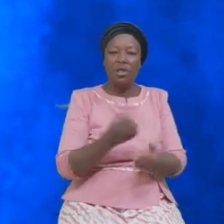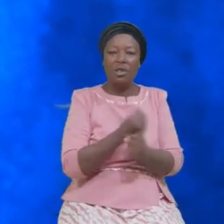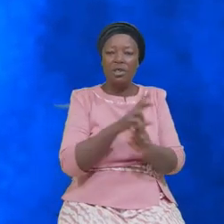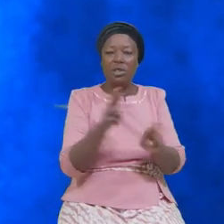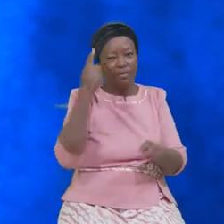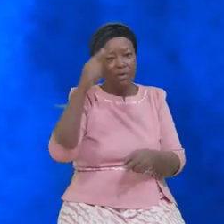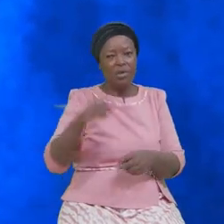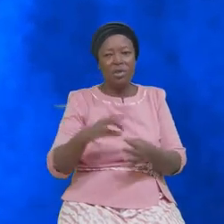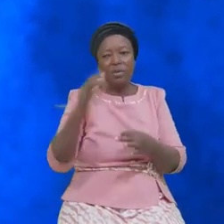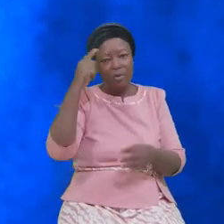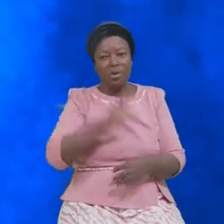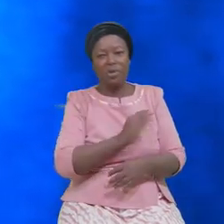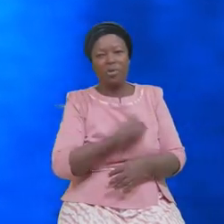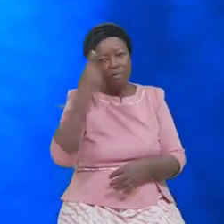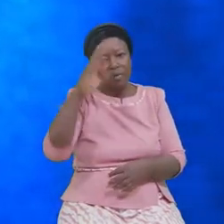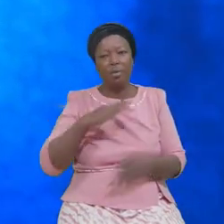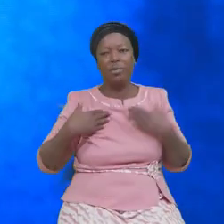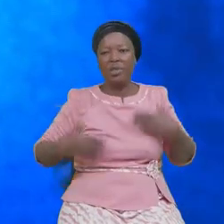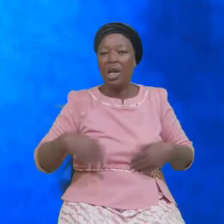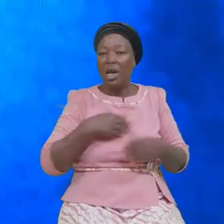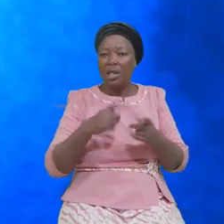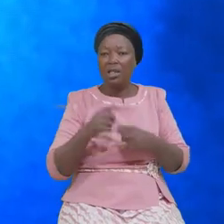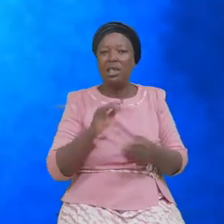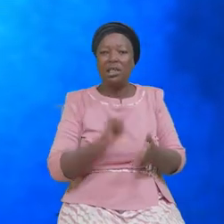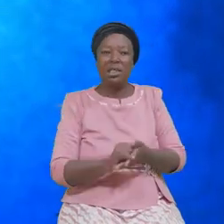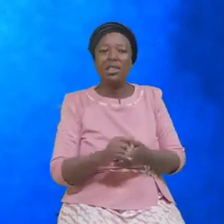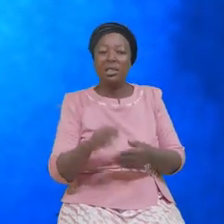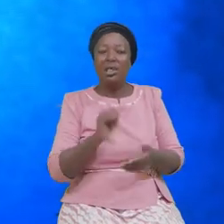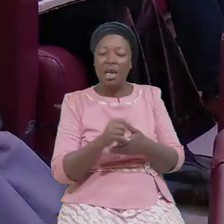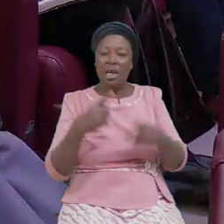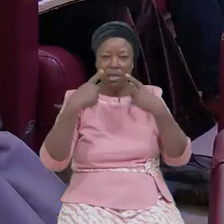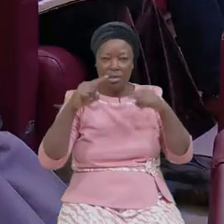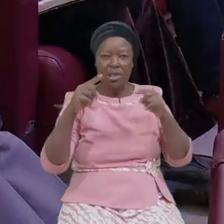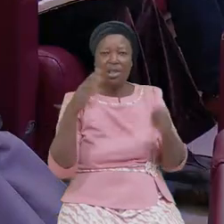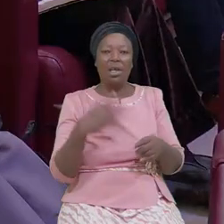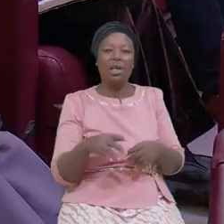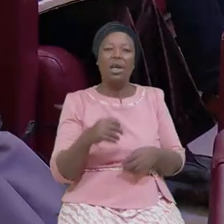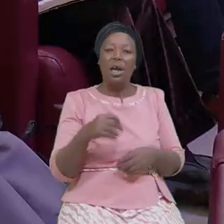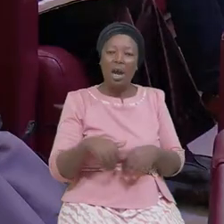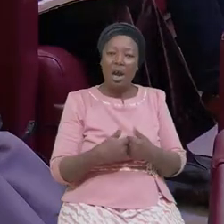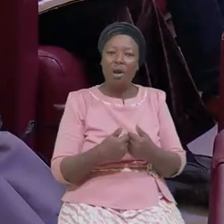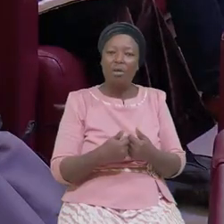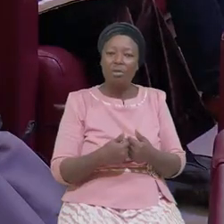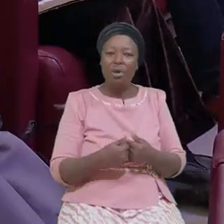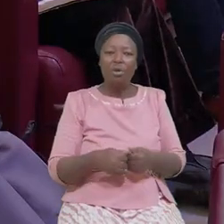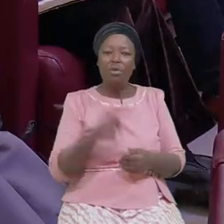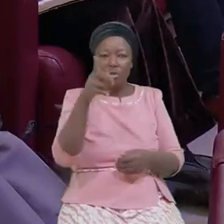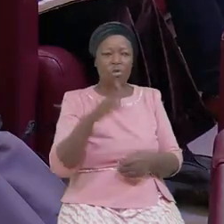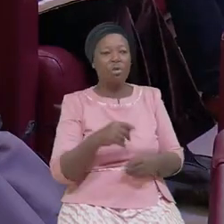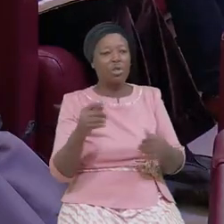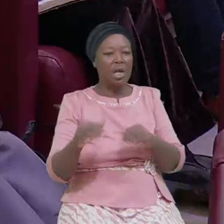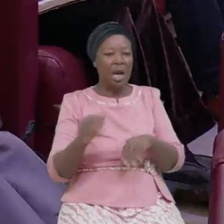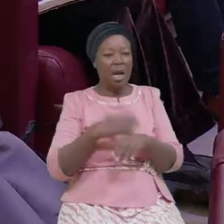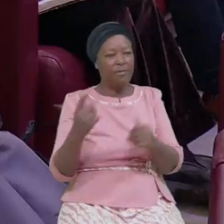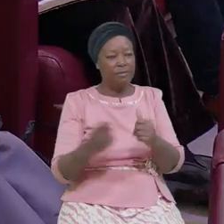for your soul, for your body. Everything comes. Simon has declared how God at the first did visit